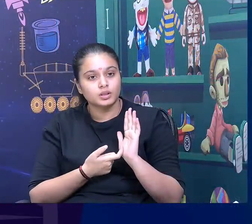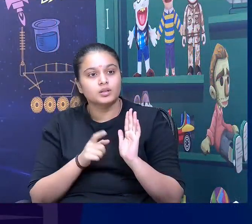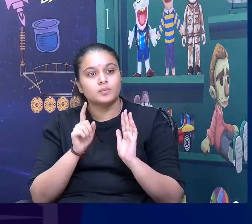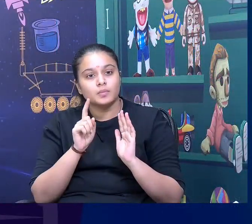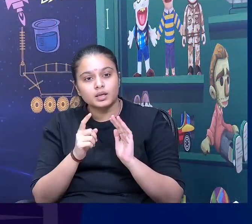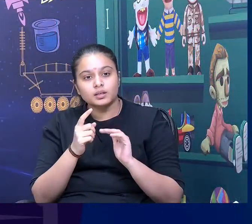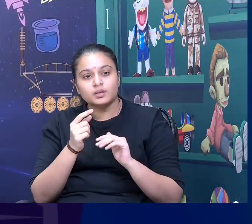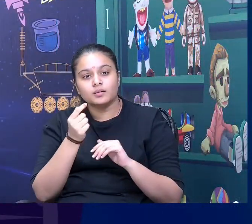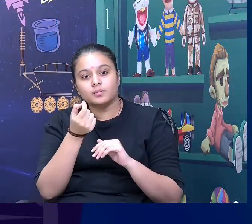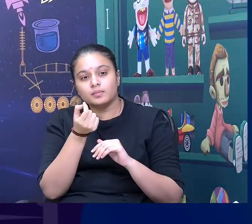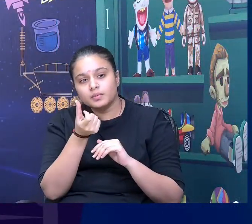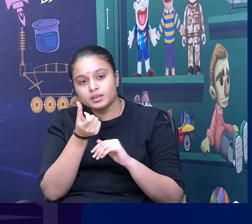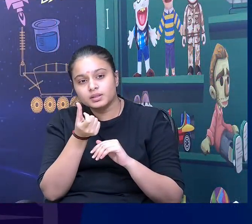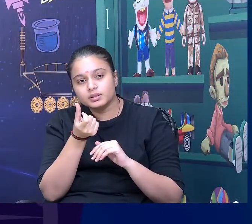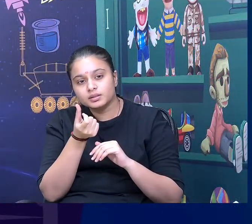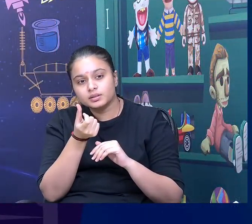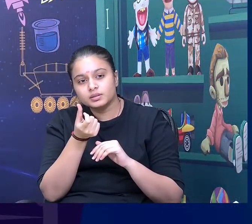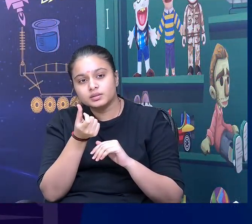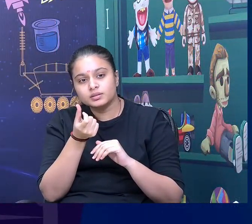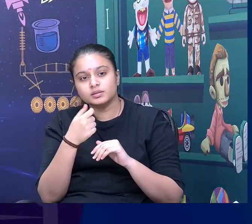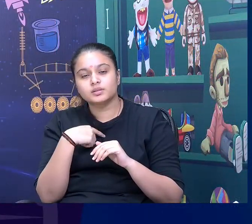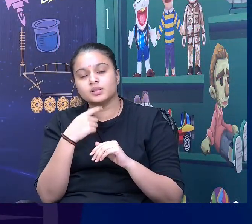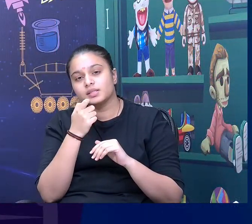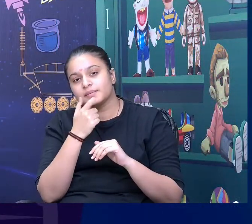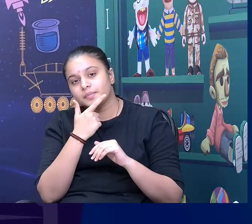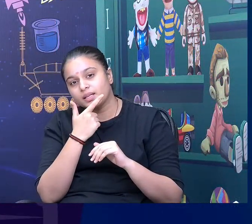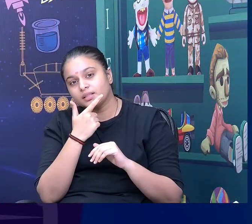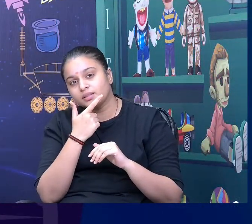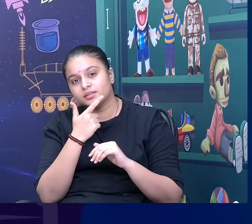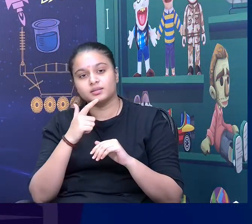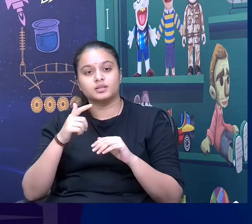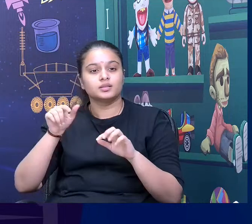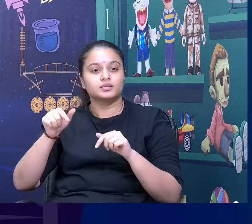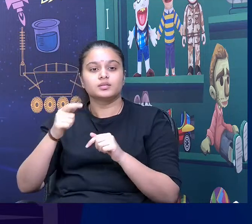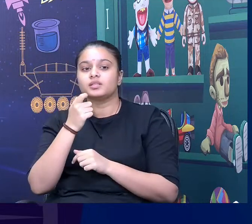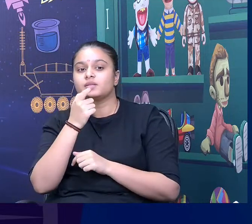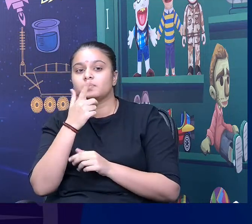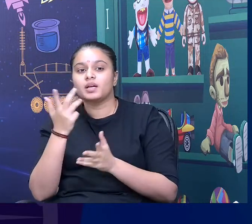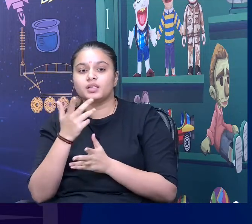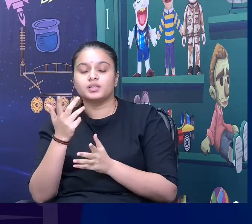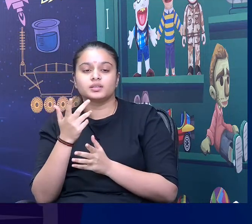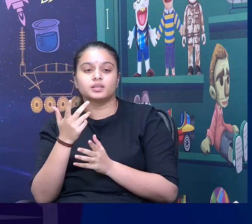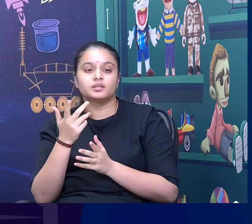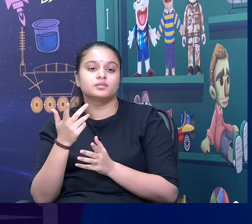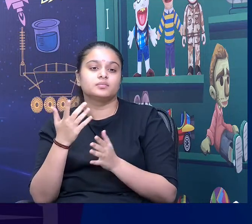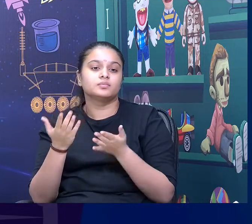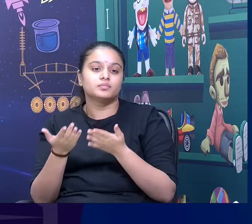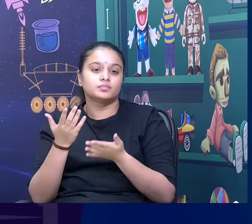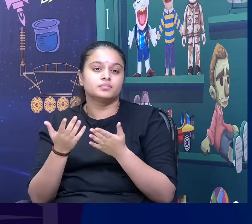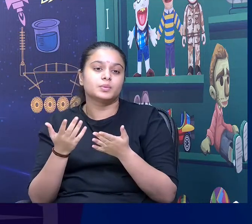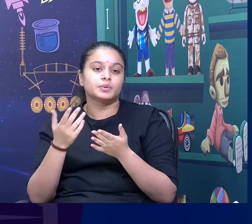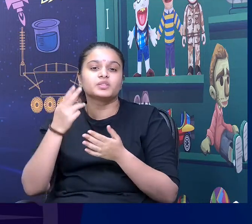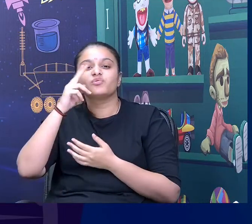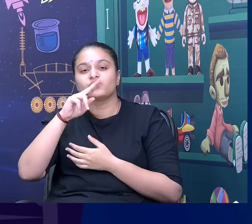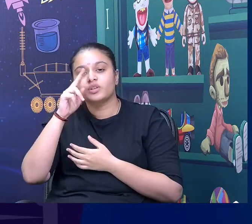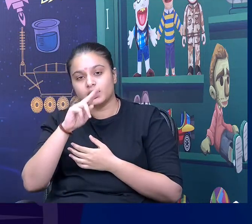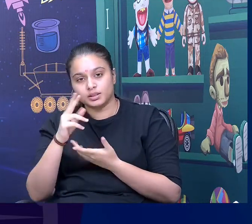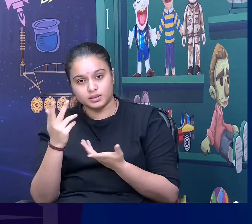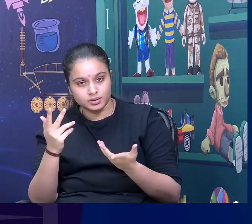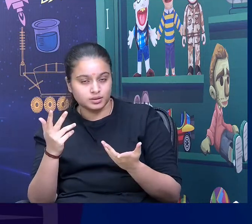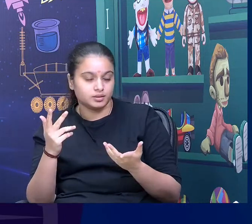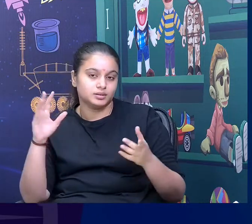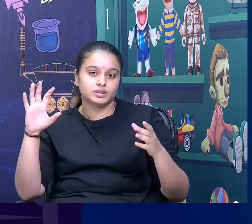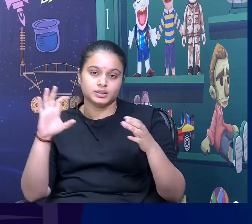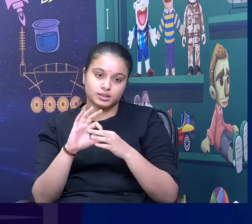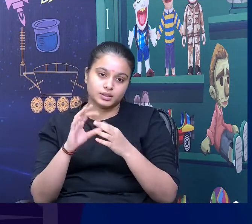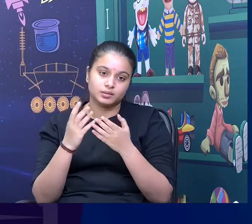the minute he writes this, he smiles. So the smile indicates that he's being a little humorous about it,